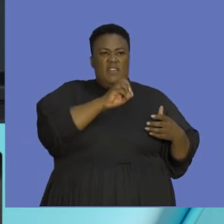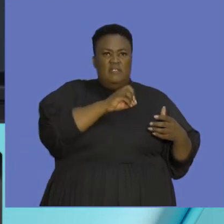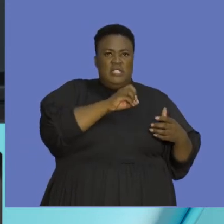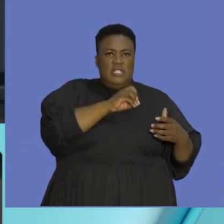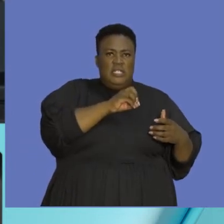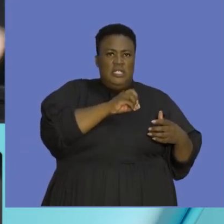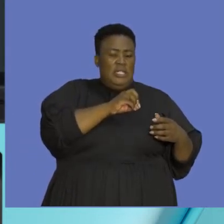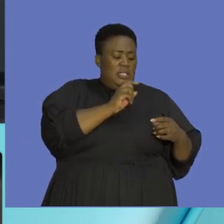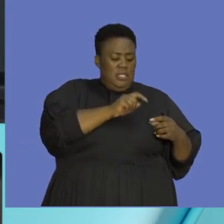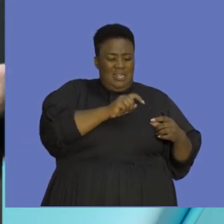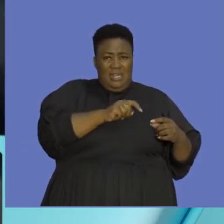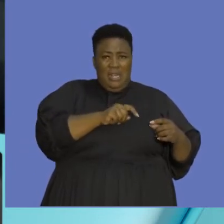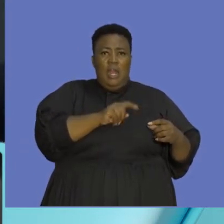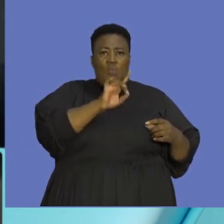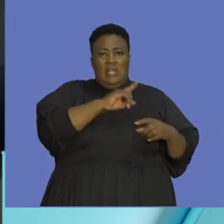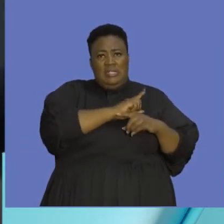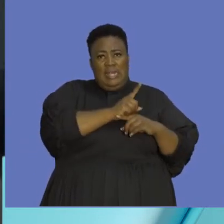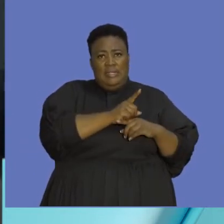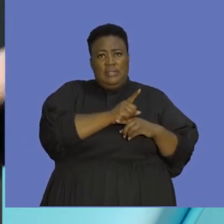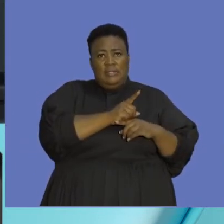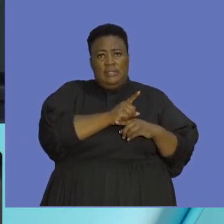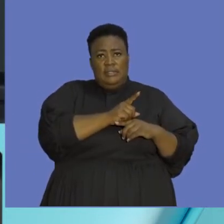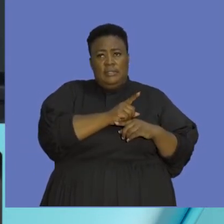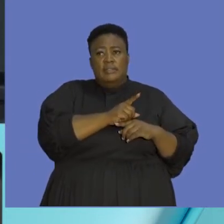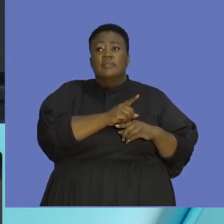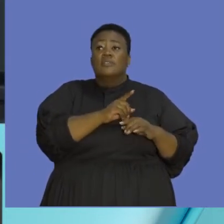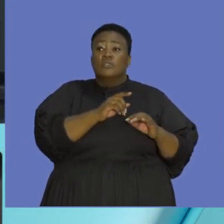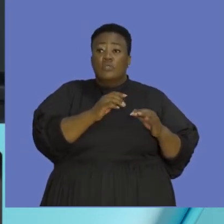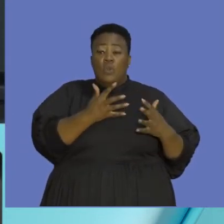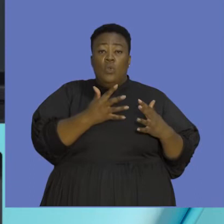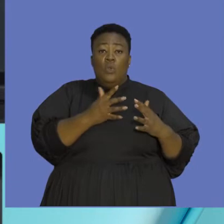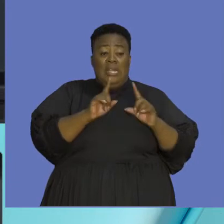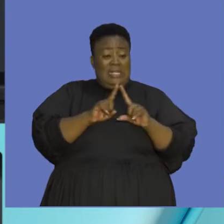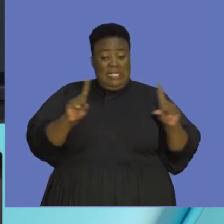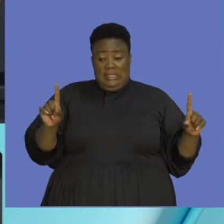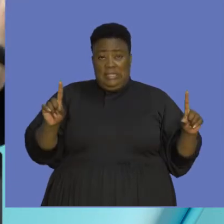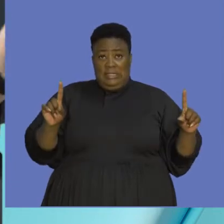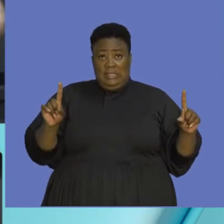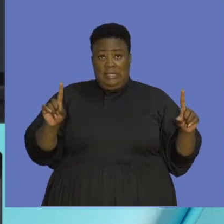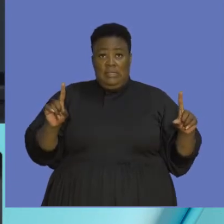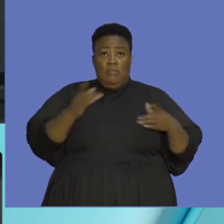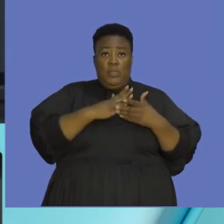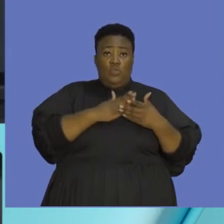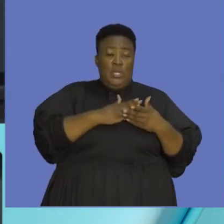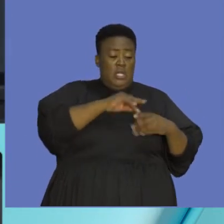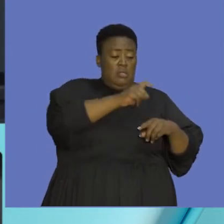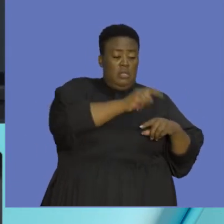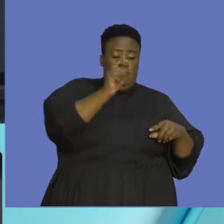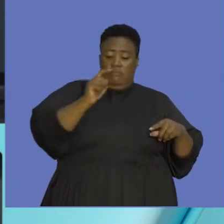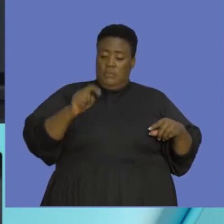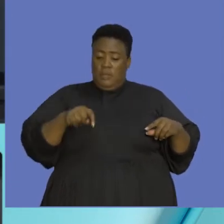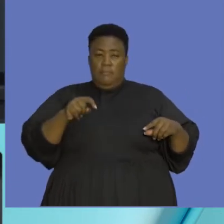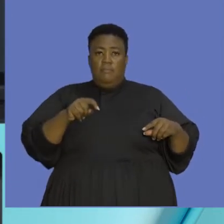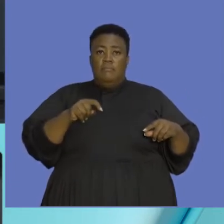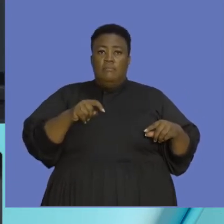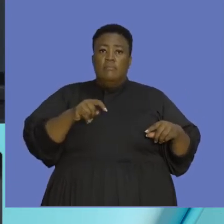The paper changes how fast or how slow it goes through it. So the distance between the dots tells us whether the object